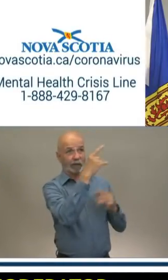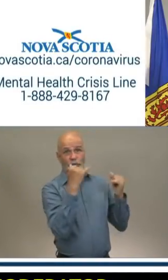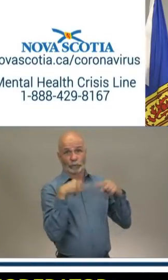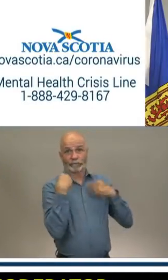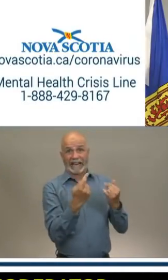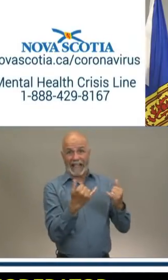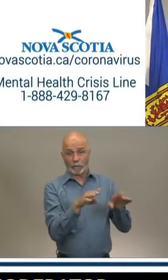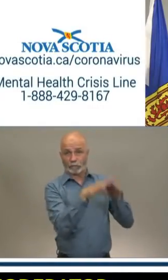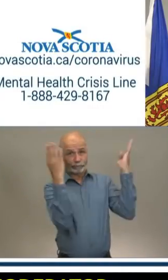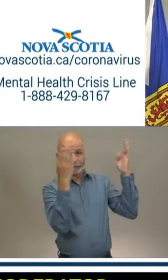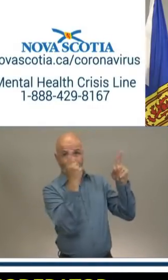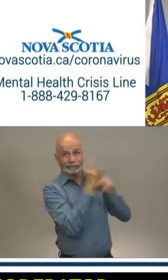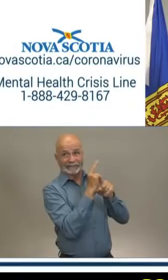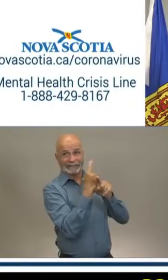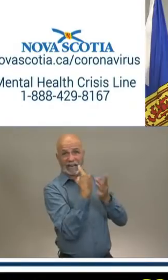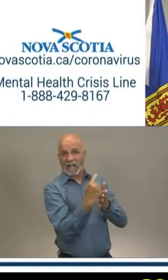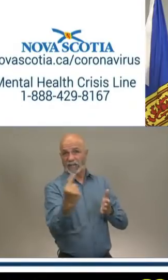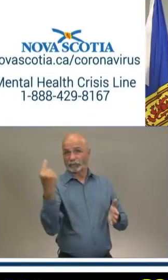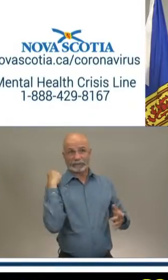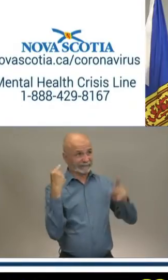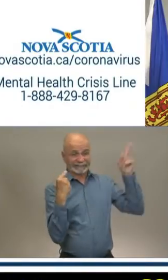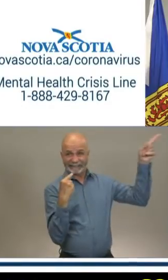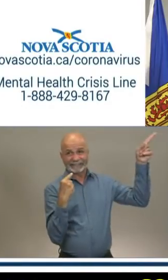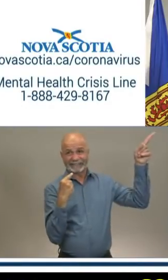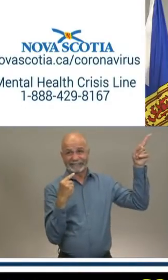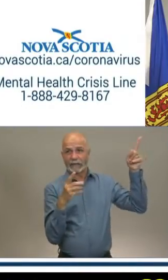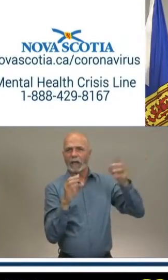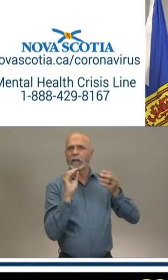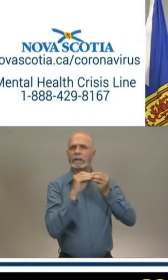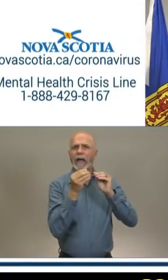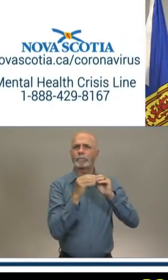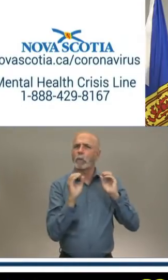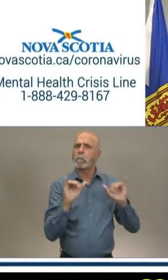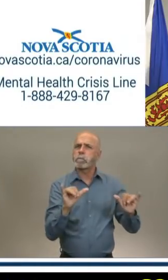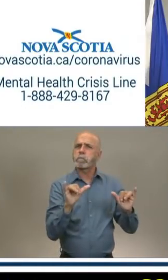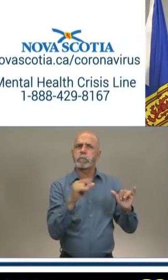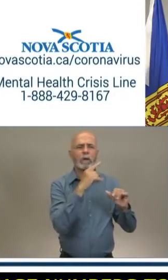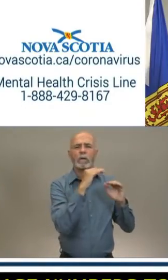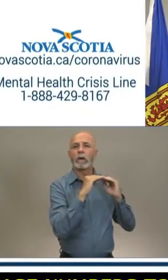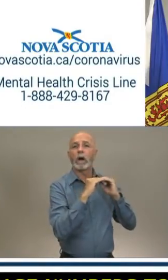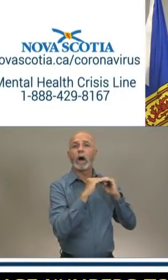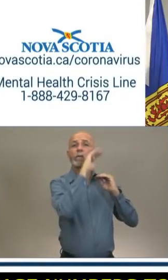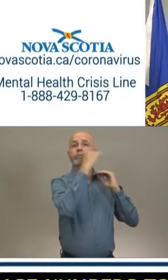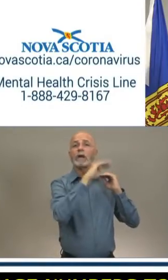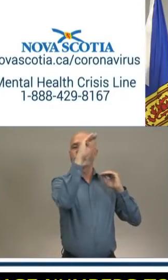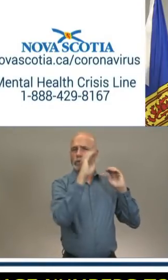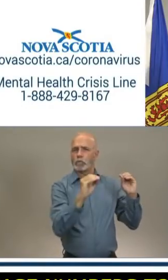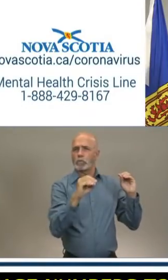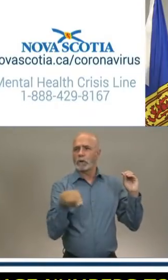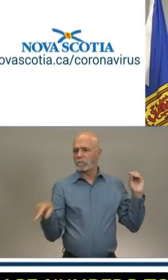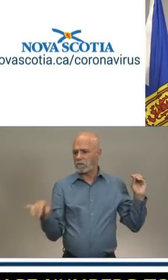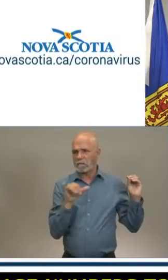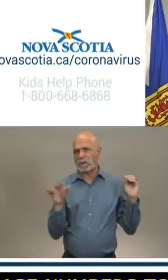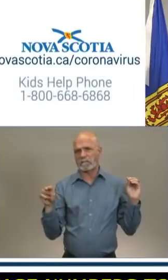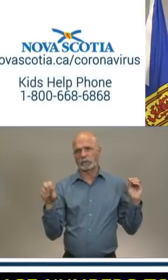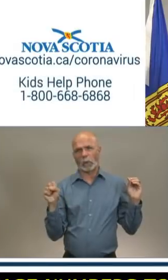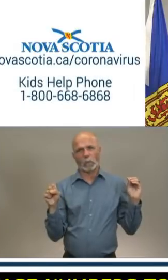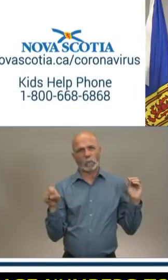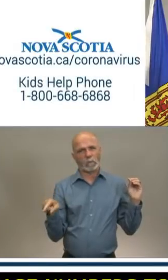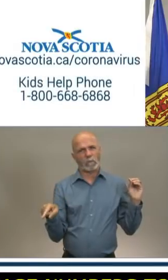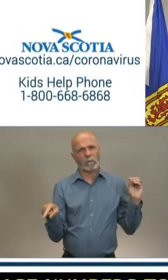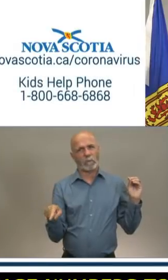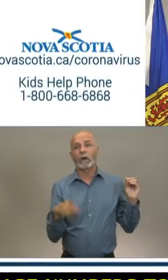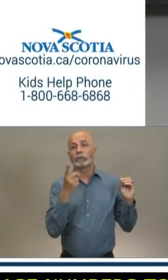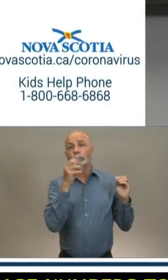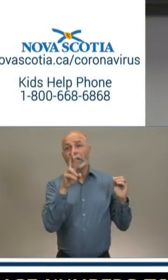ago now, and we haven't seen a spike in numbers? If anything, the numbers have been at least as low, if not lower, than Nova Scotia's. So I'm pleased that they're